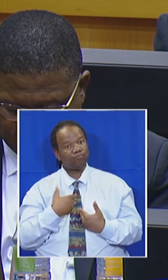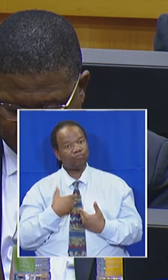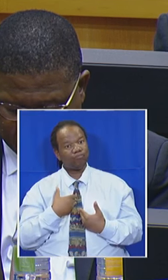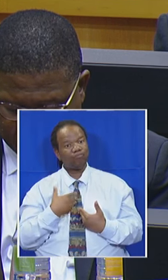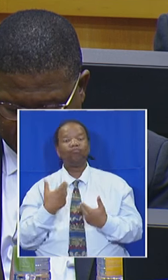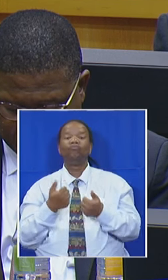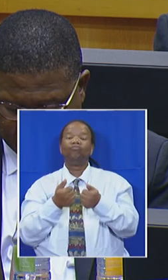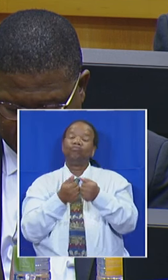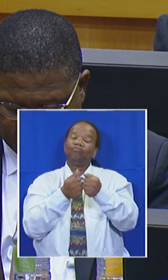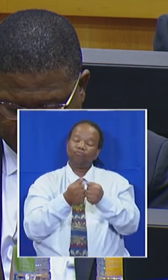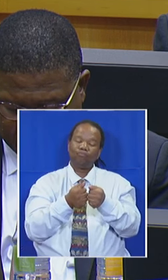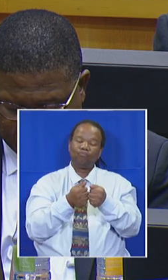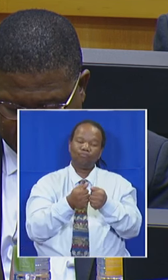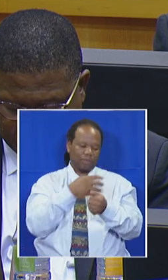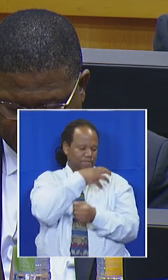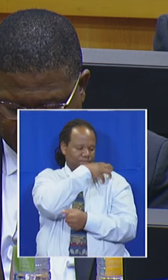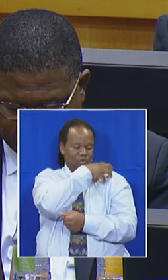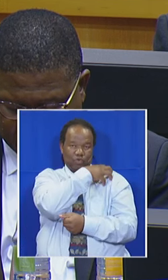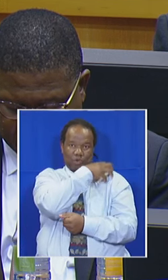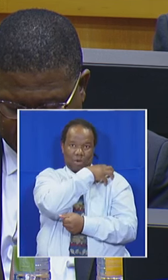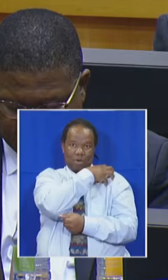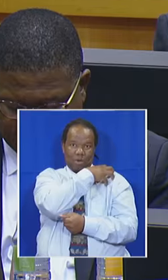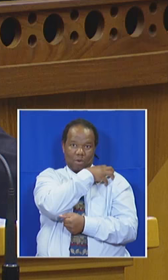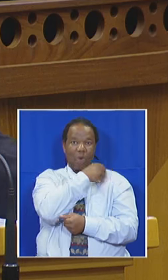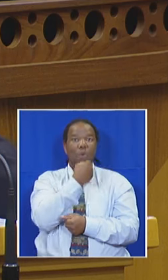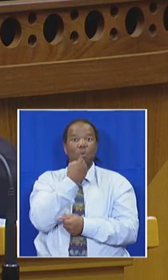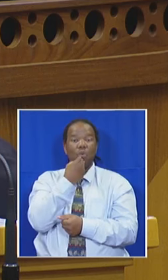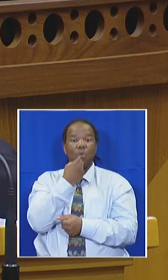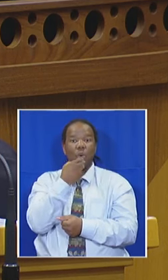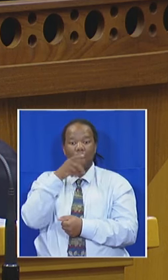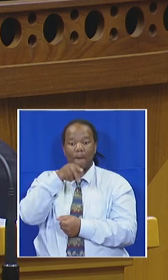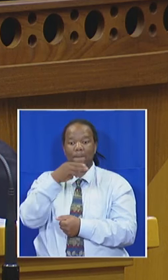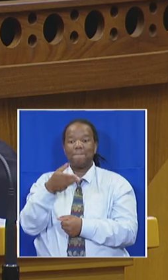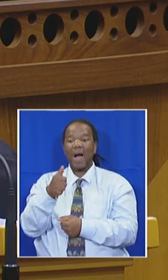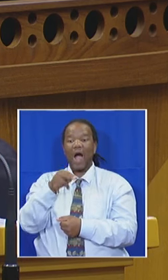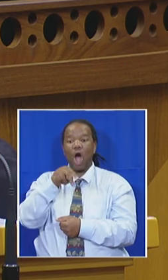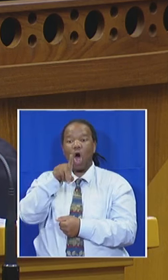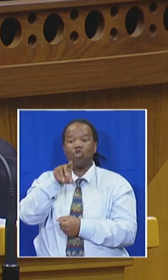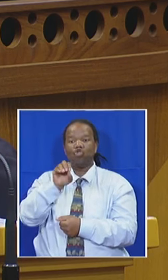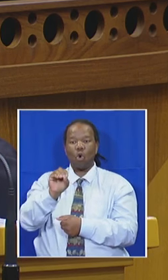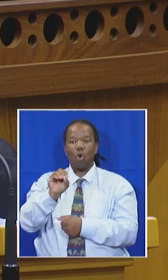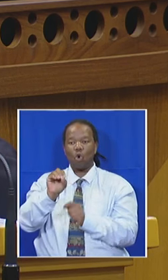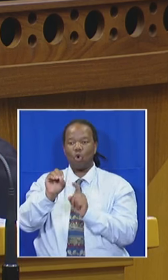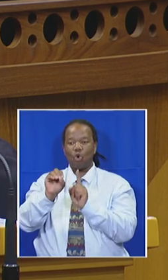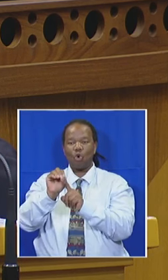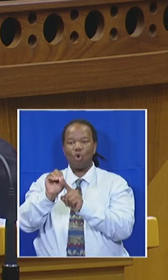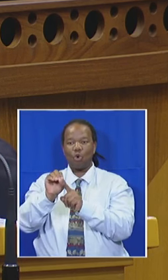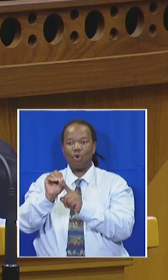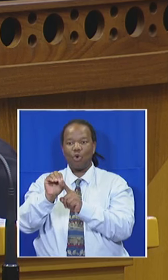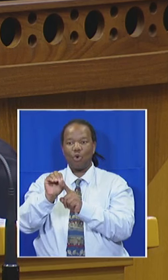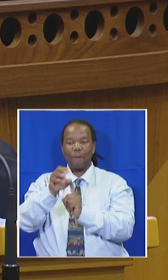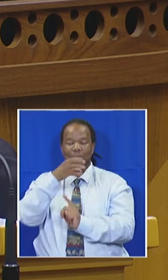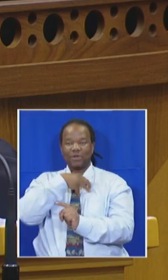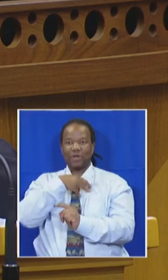in congratulating Minister Naledi Pandor on winning the 2016